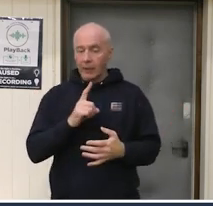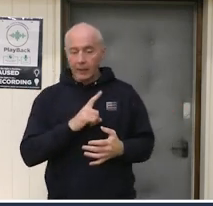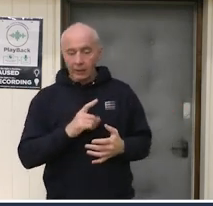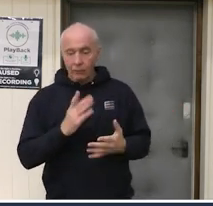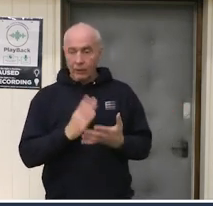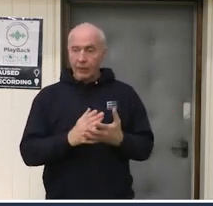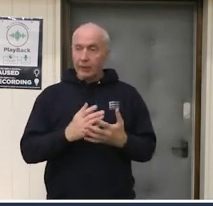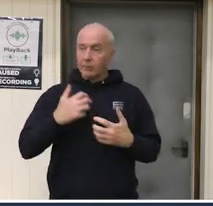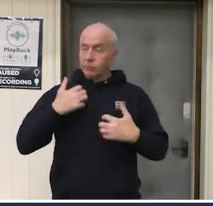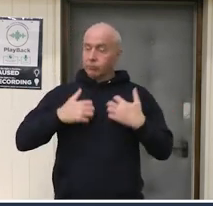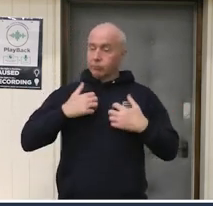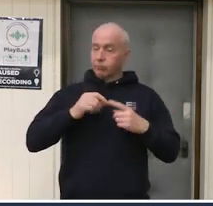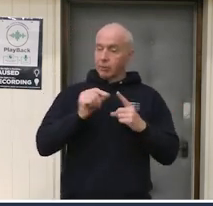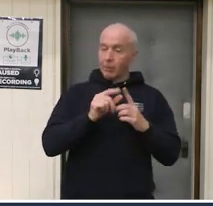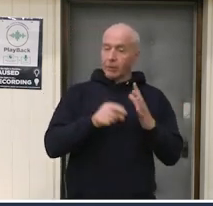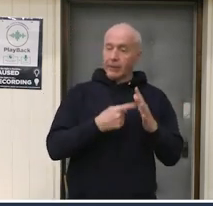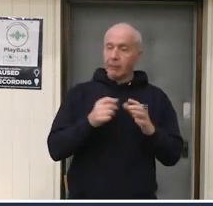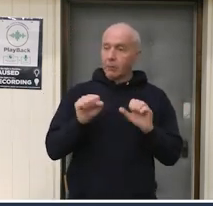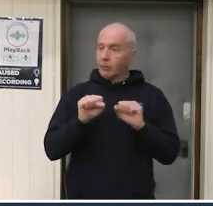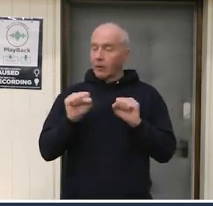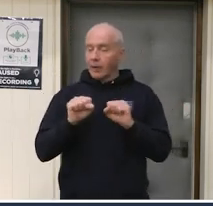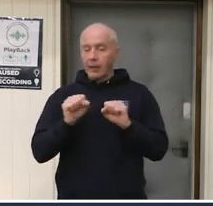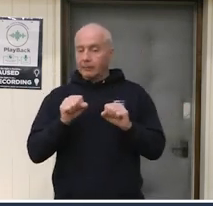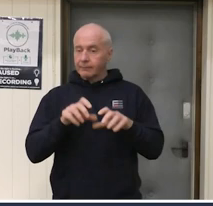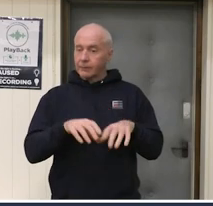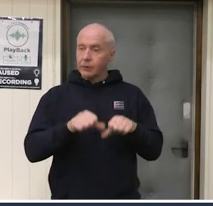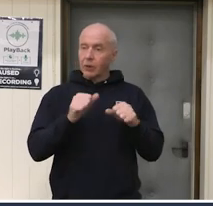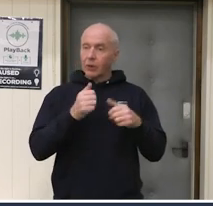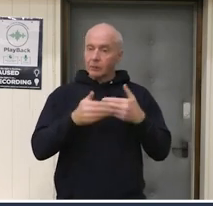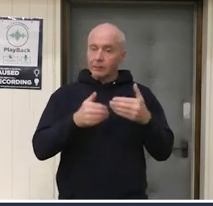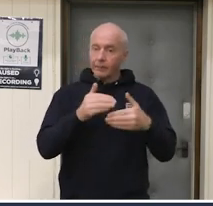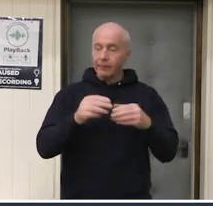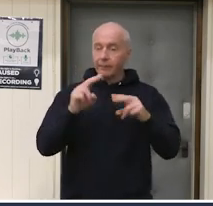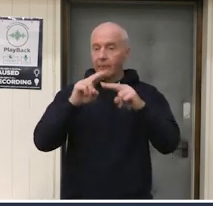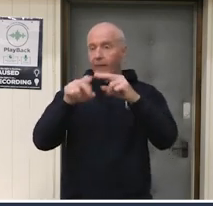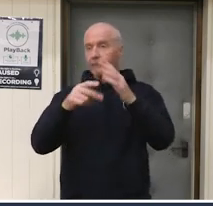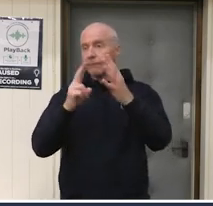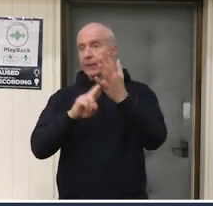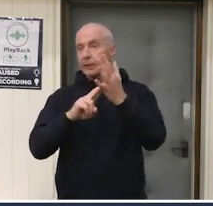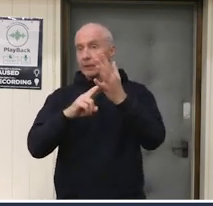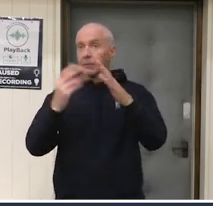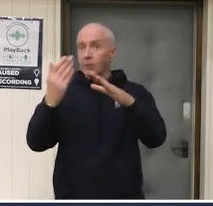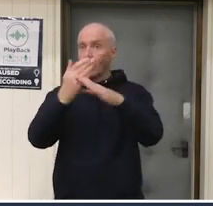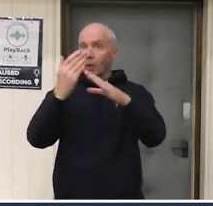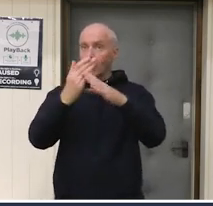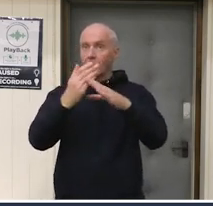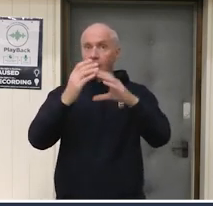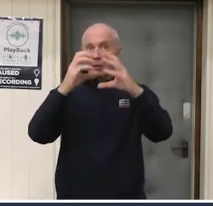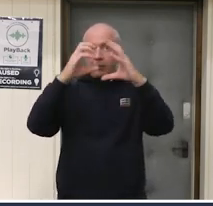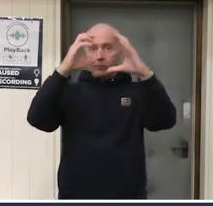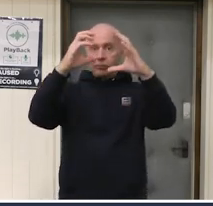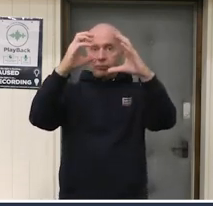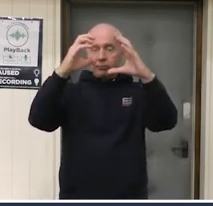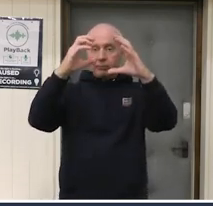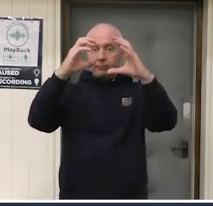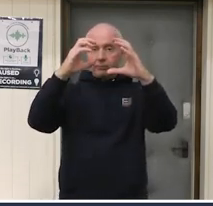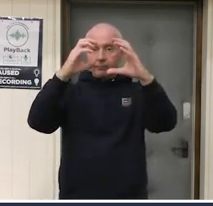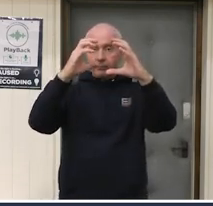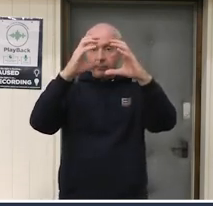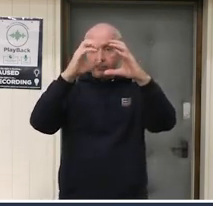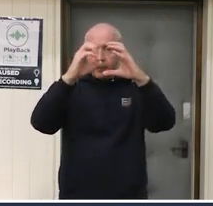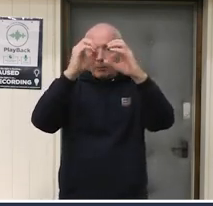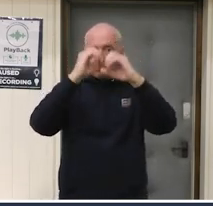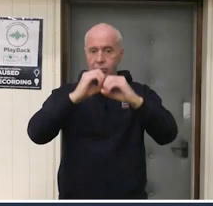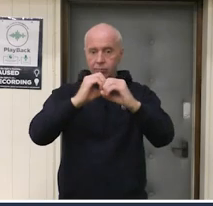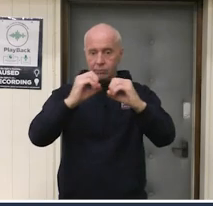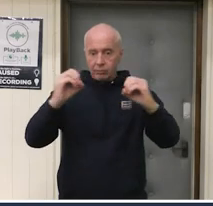fun, interesting project, but we haven't done it yet, right? Fission works, right? So we definitely need to do it. But there are downsides to it. So when I